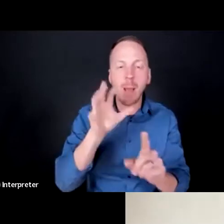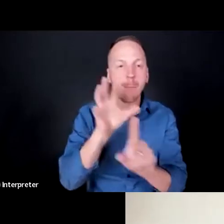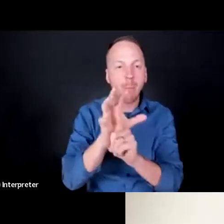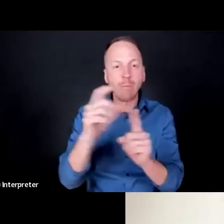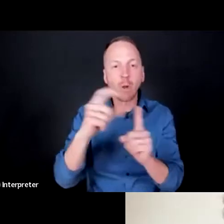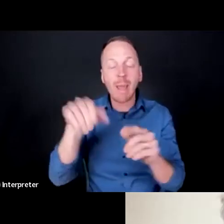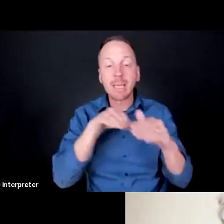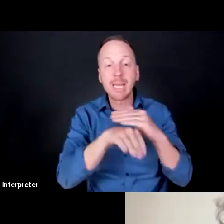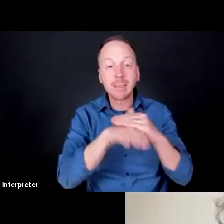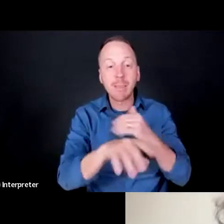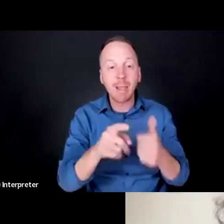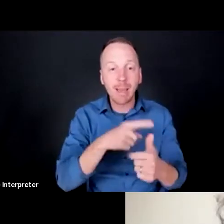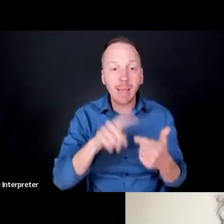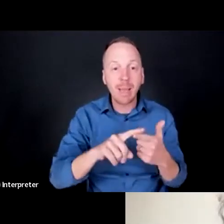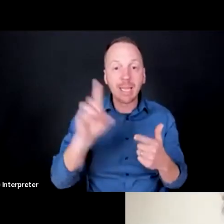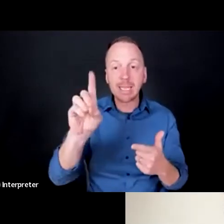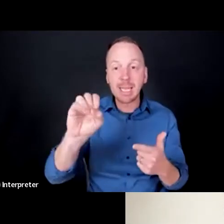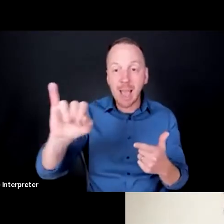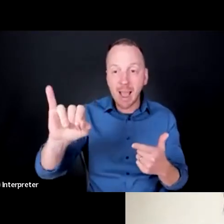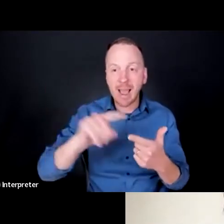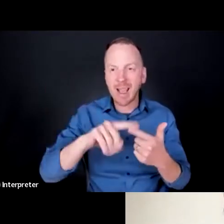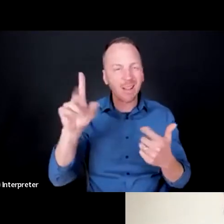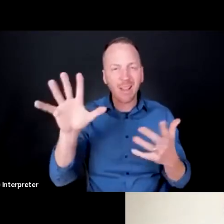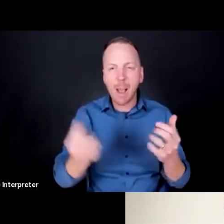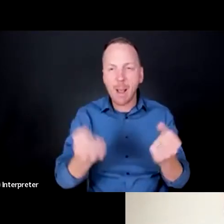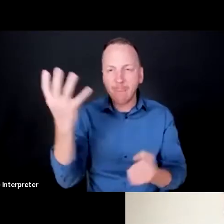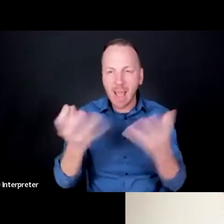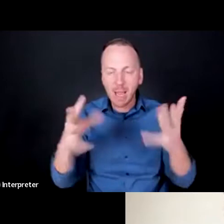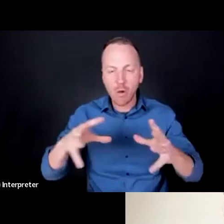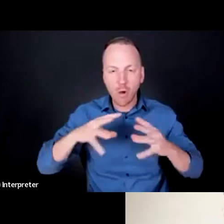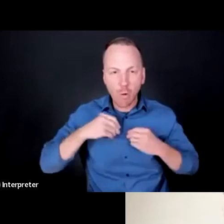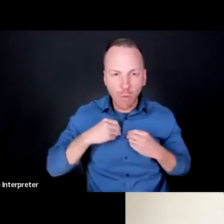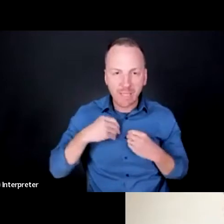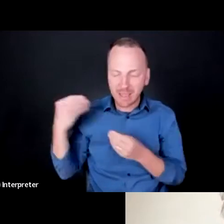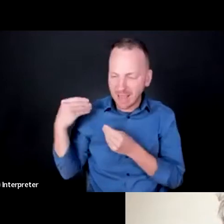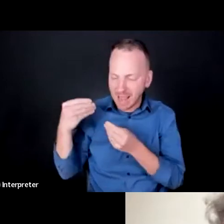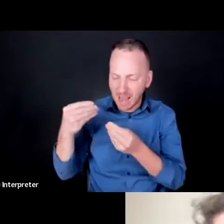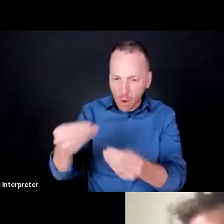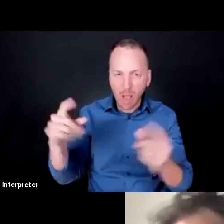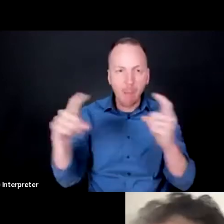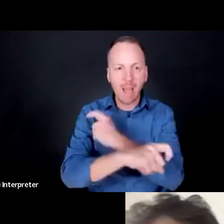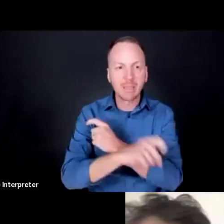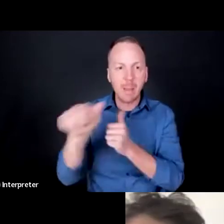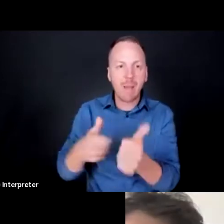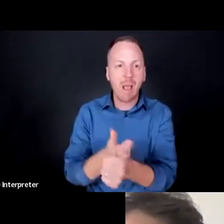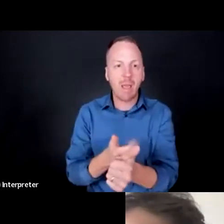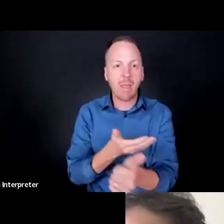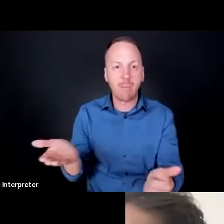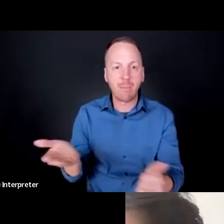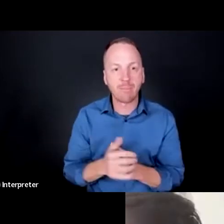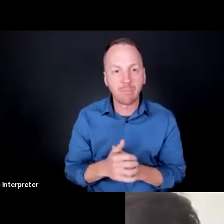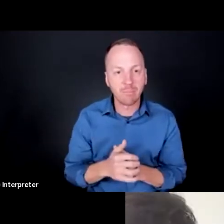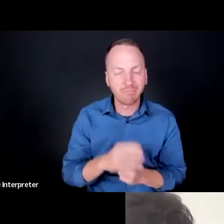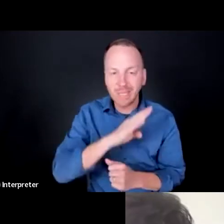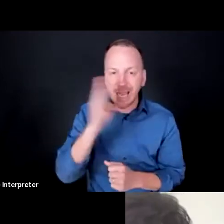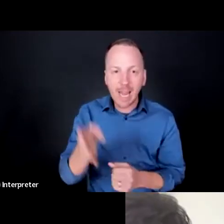like accessibility or DEI and unpack and embrace the inherent complexity behind them. There has never